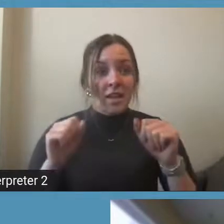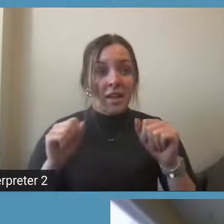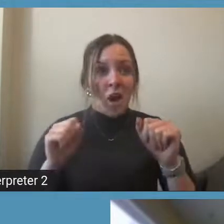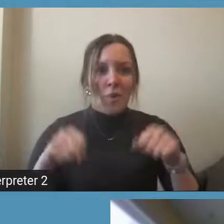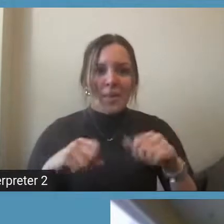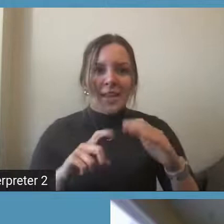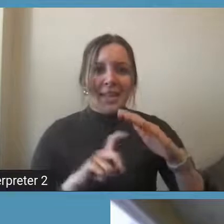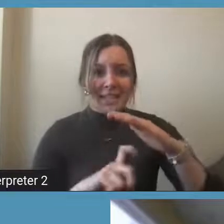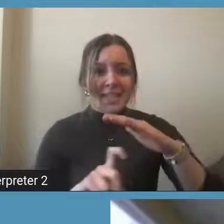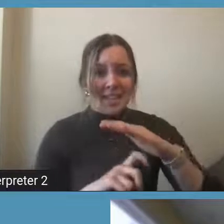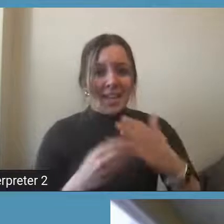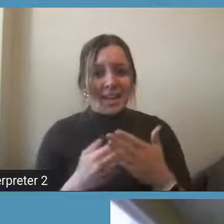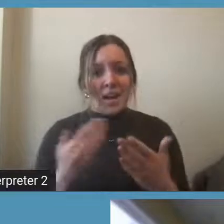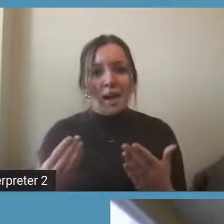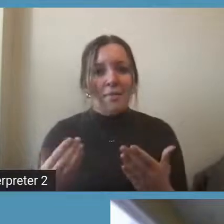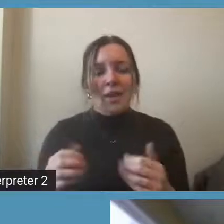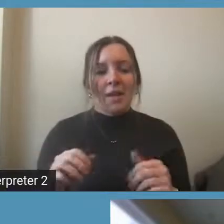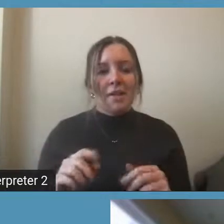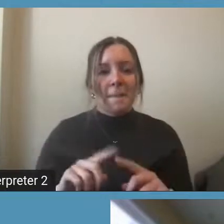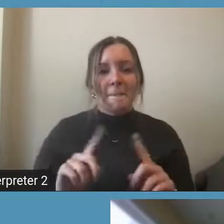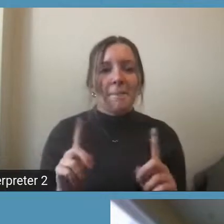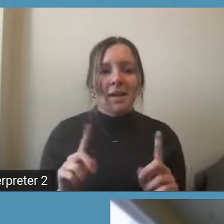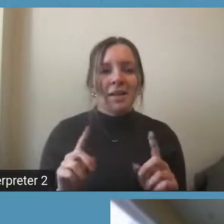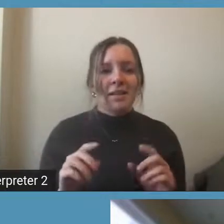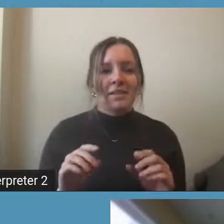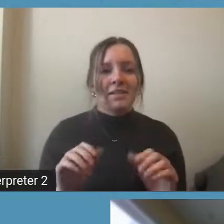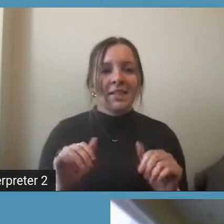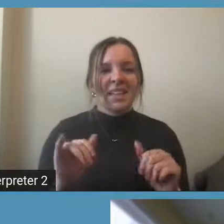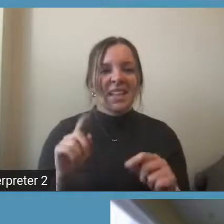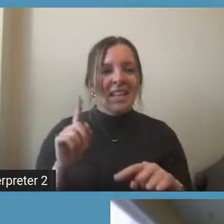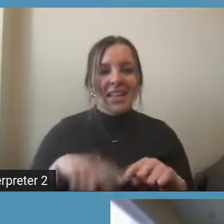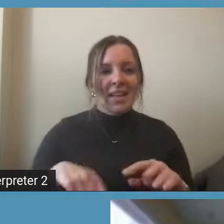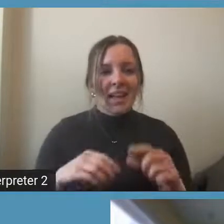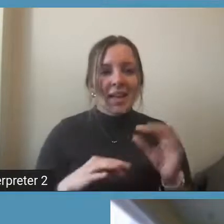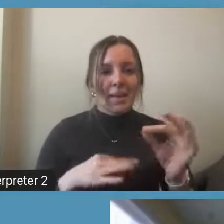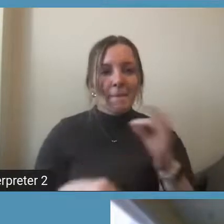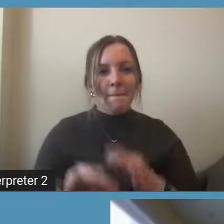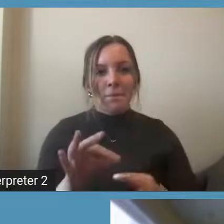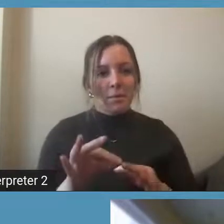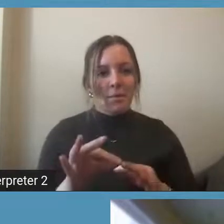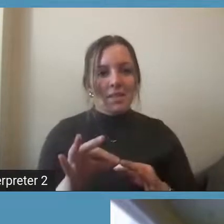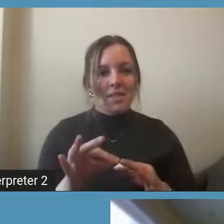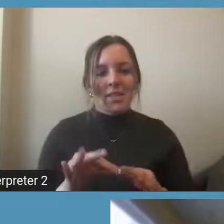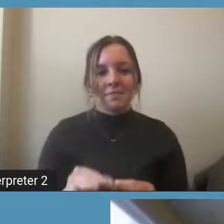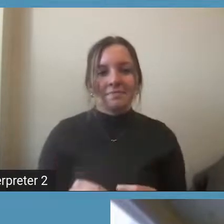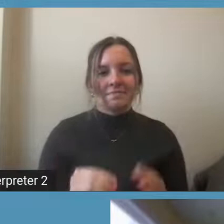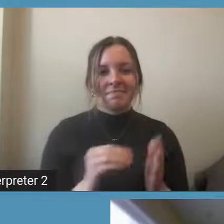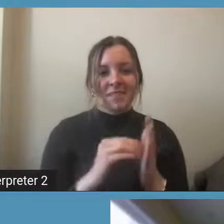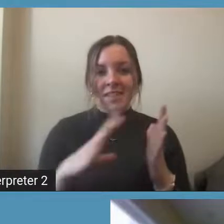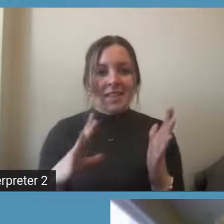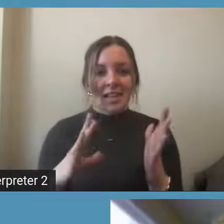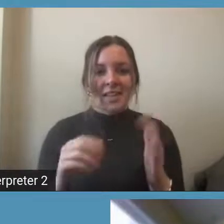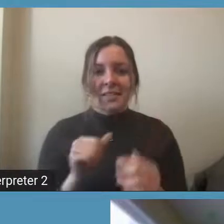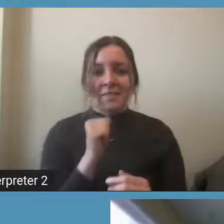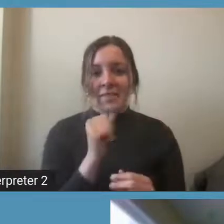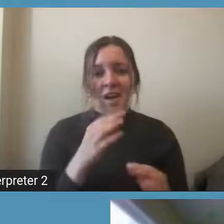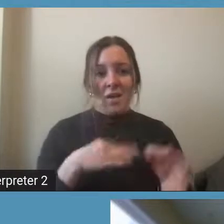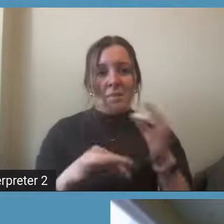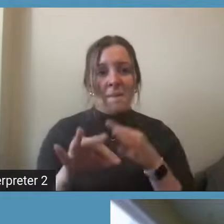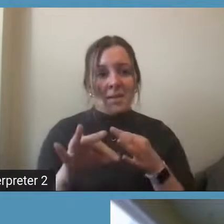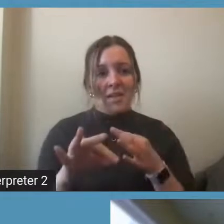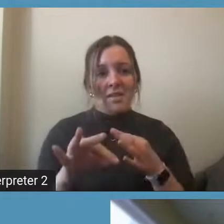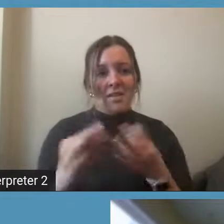replace it. You can't replace it. You can only replicate it. Well, Harry, I'm going to say